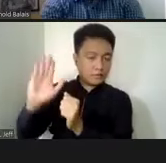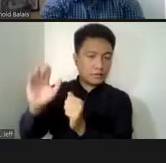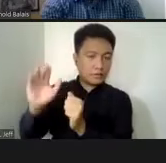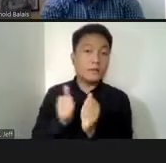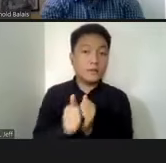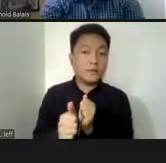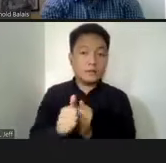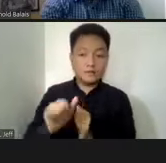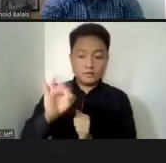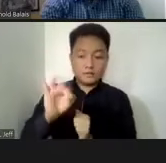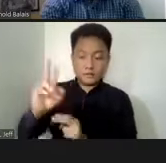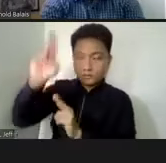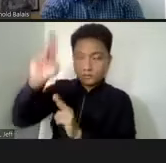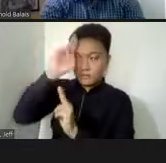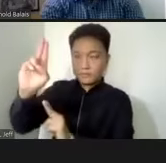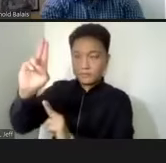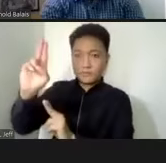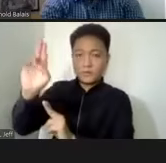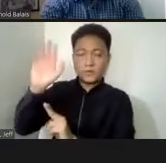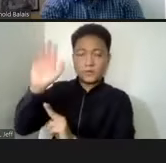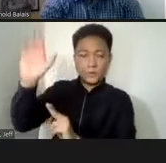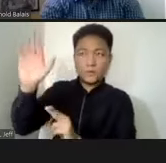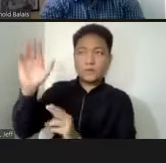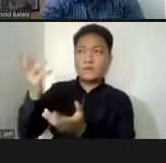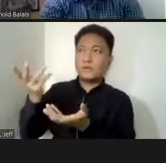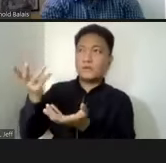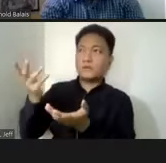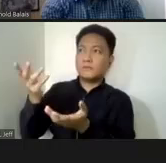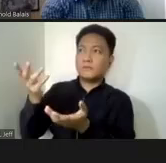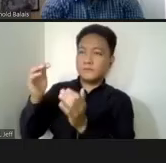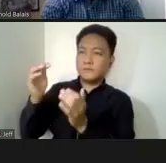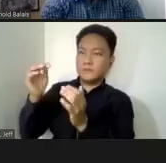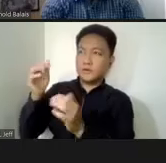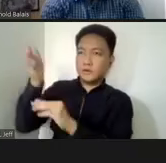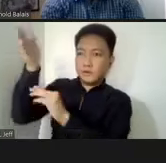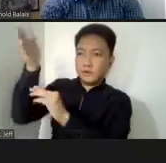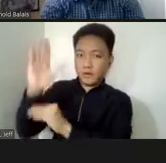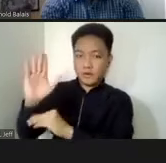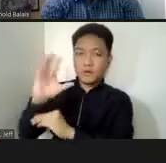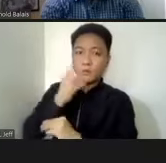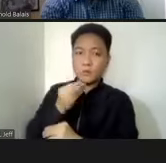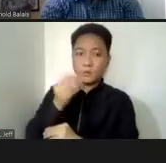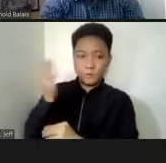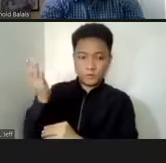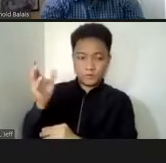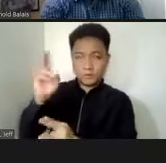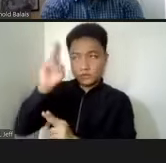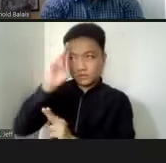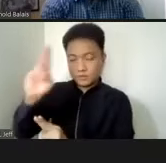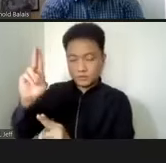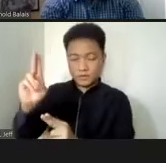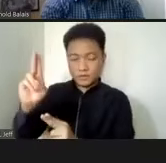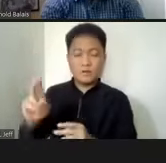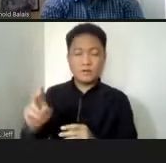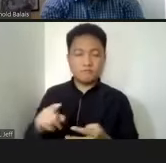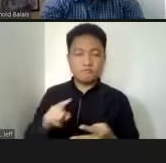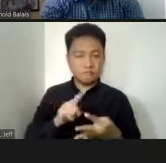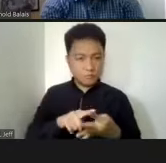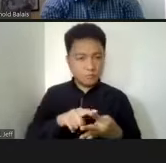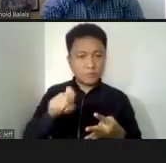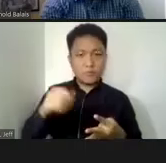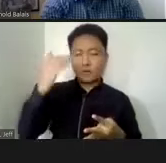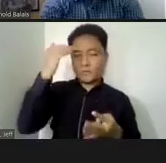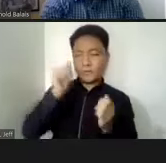you know that you have to submit to that creator. Second would be